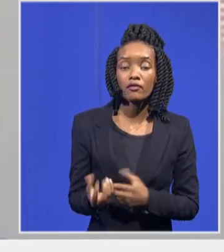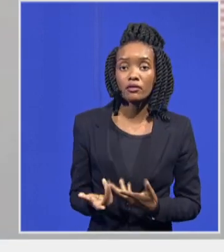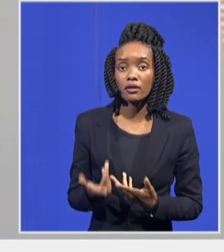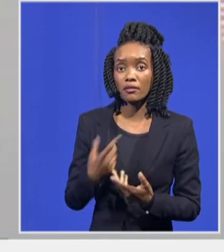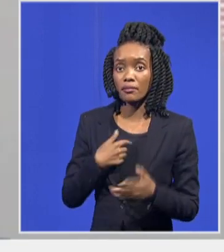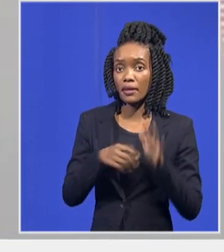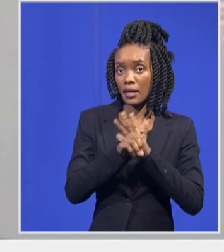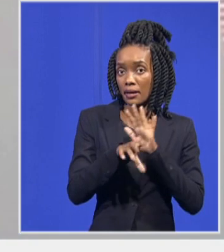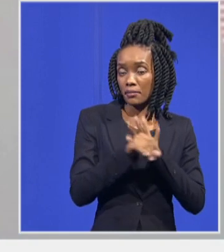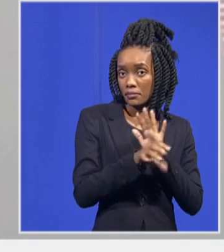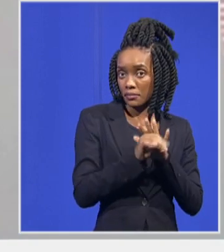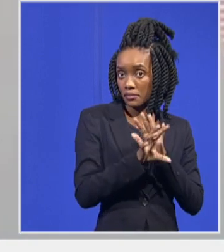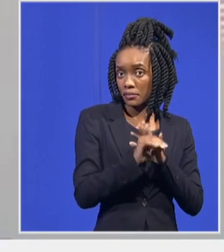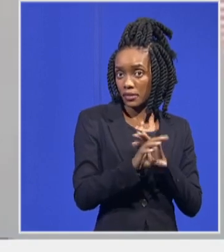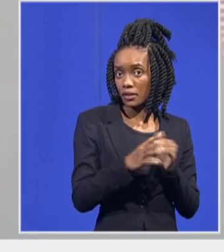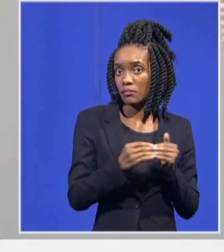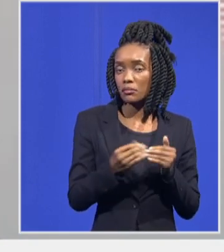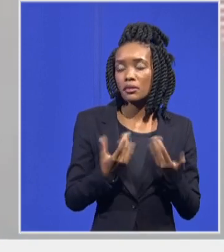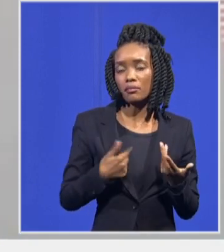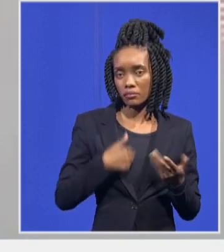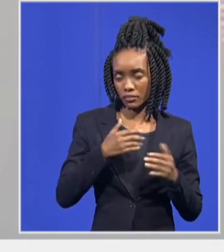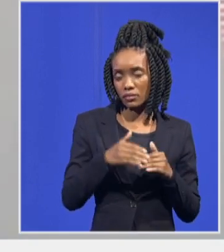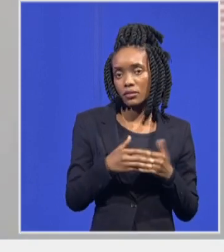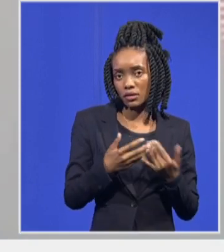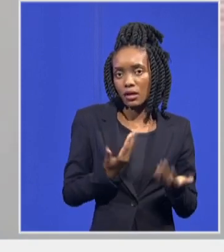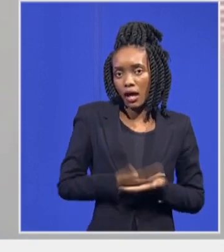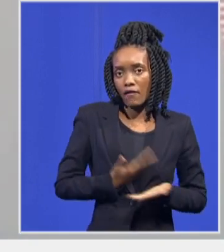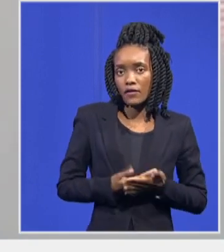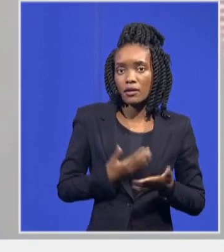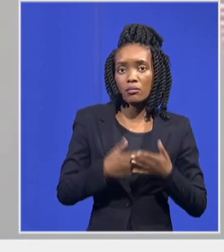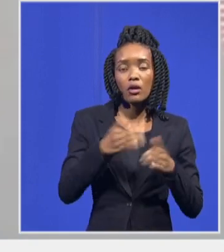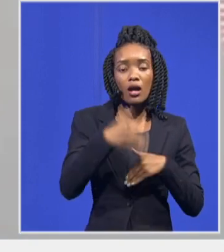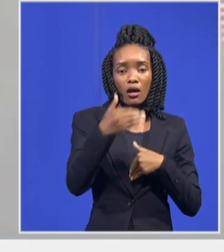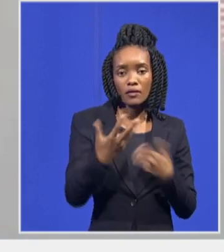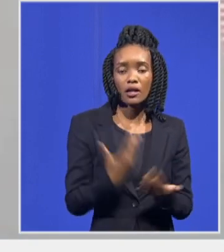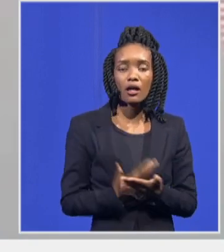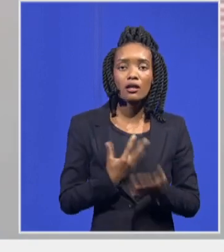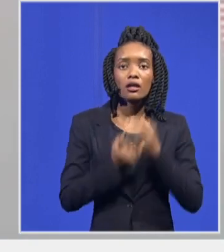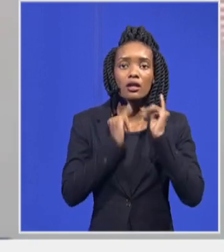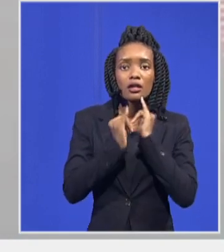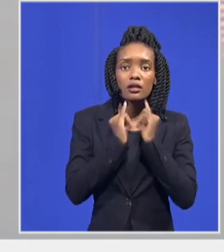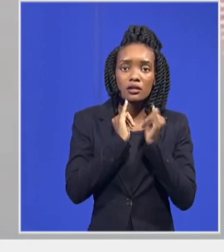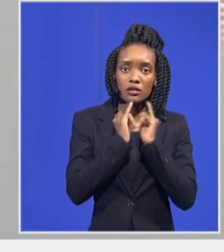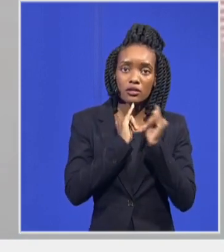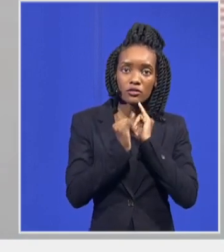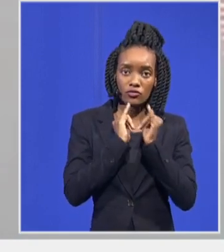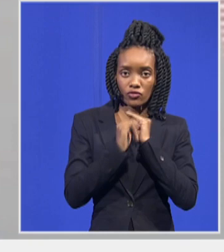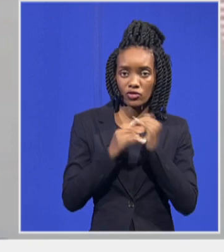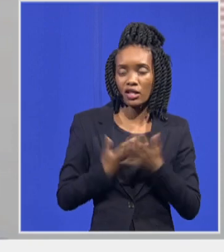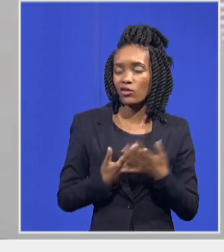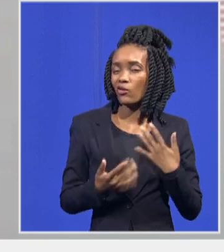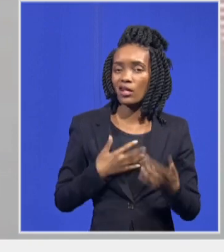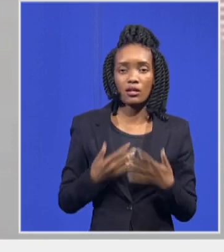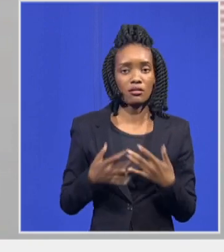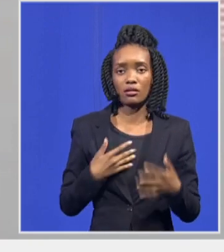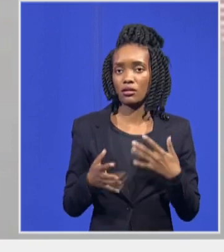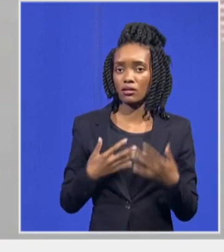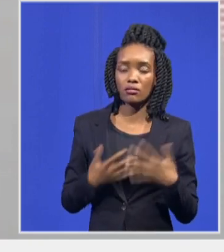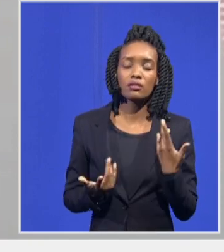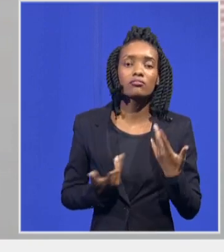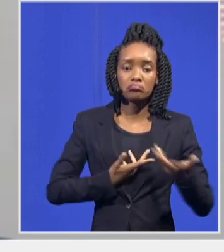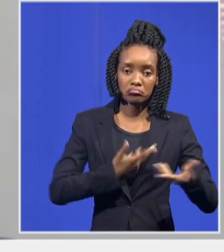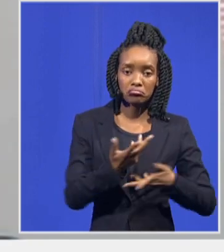media, I'm available for post-briefing interviews and any other requests